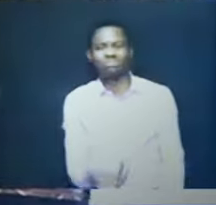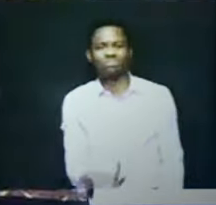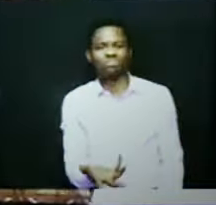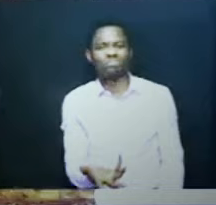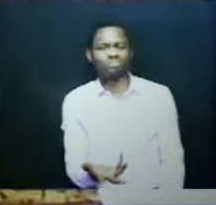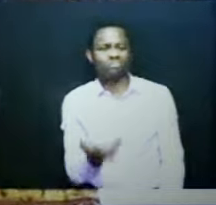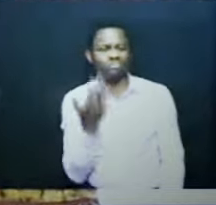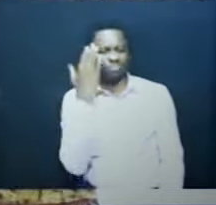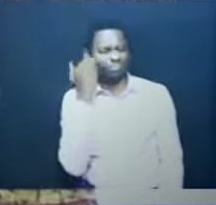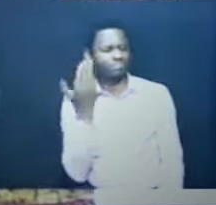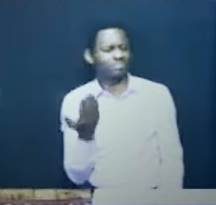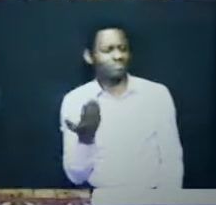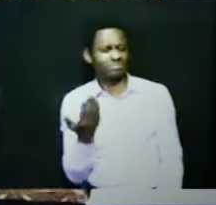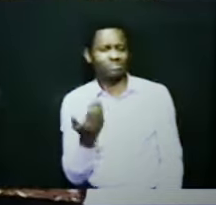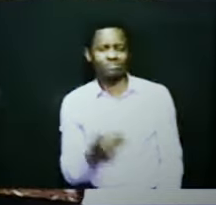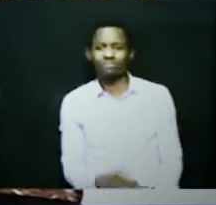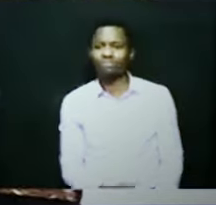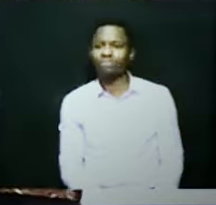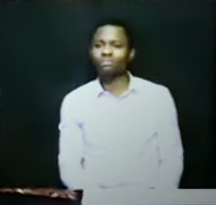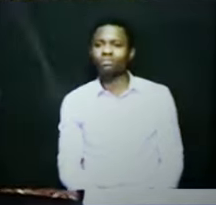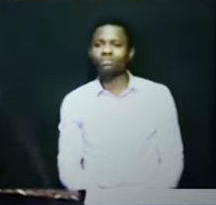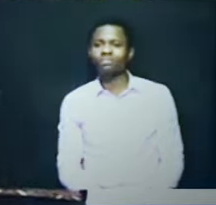Now,